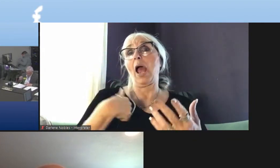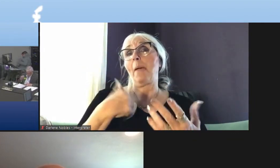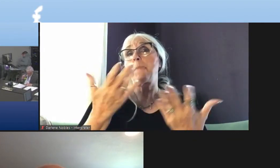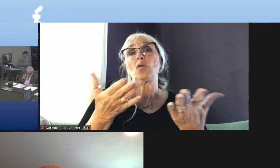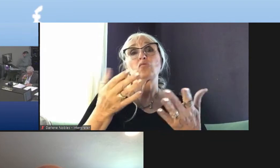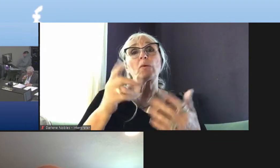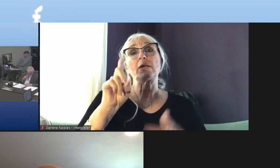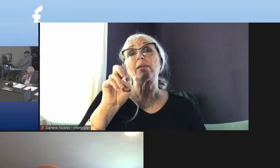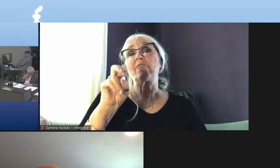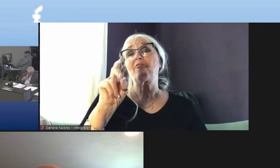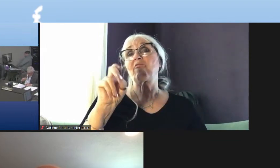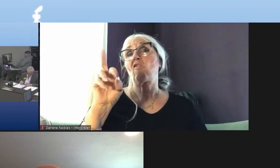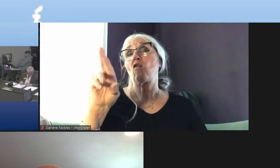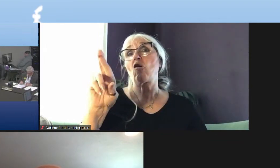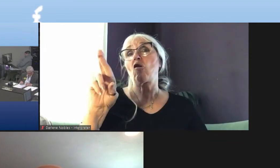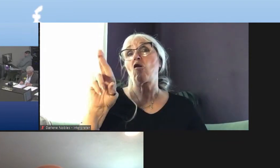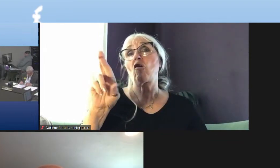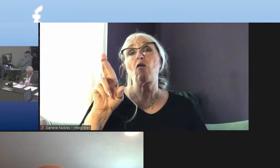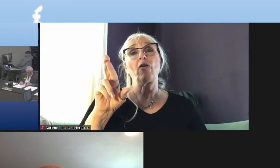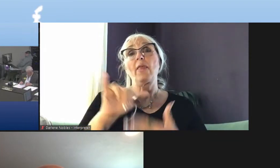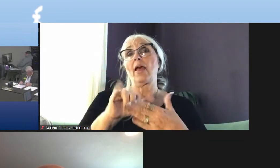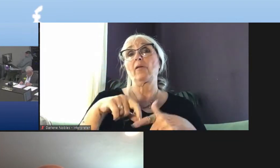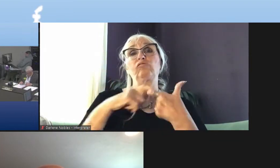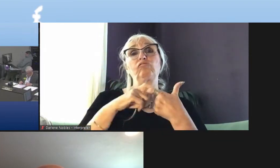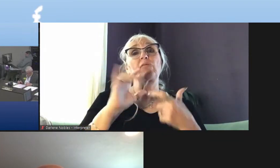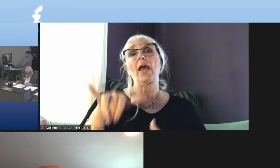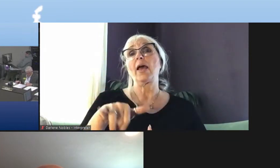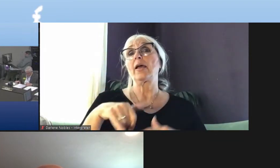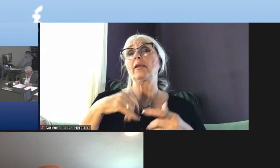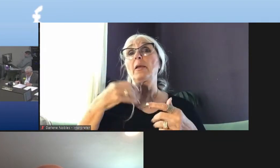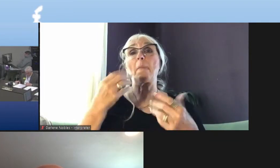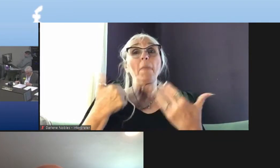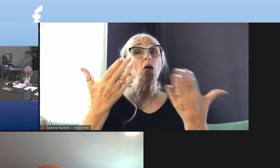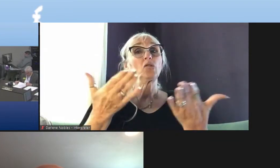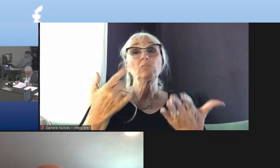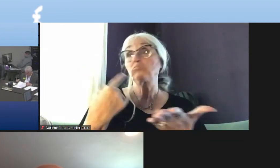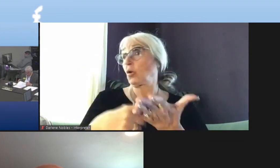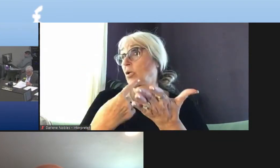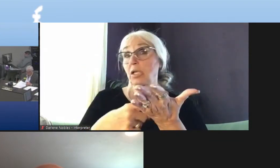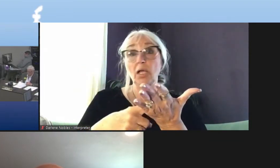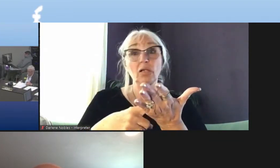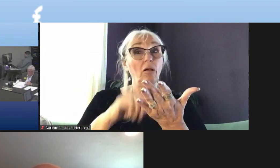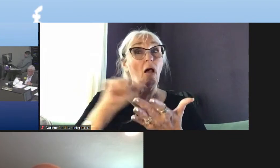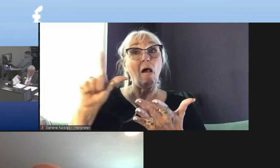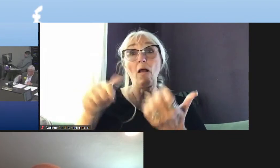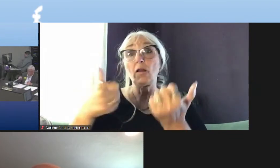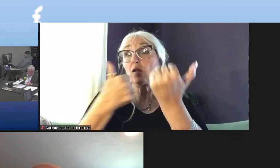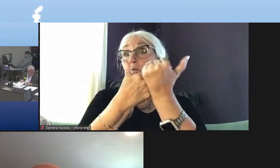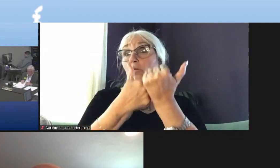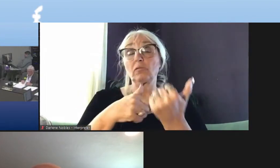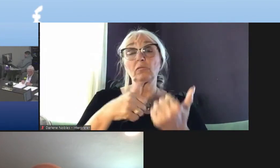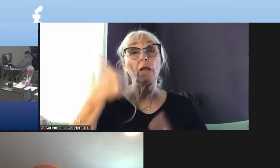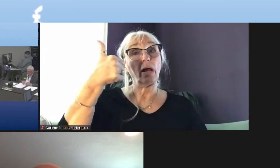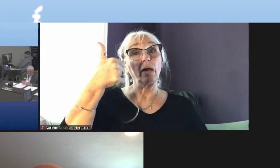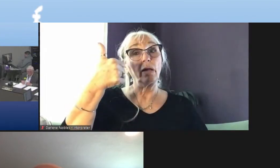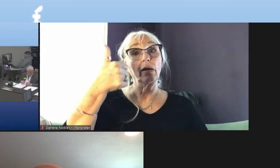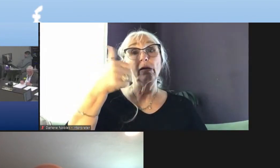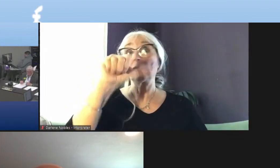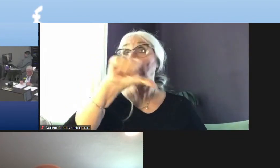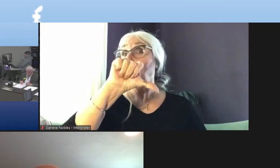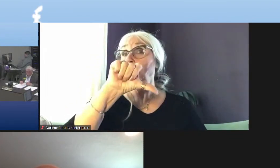Second. Have a motion and a second. Any other discussion? No other discussion. All in favor say aye. Aye. Opposed?